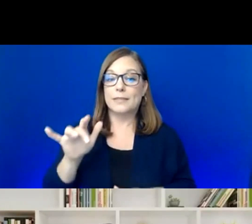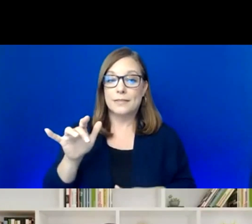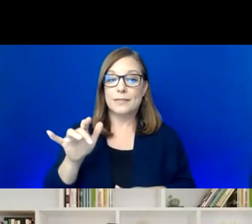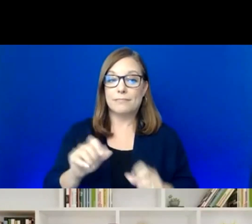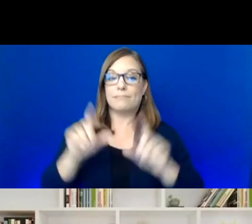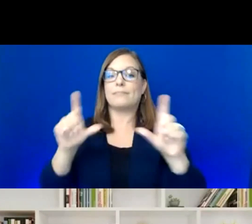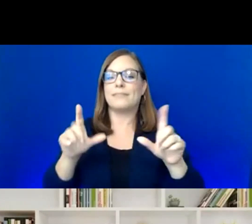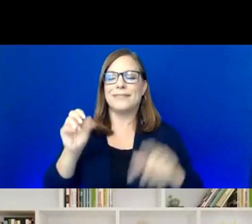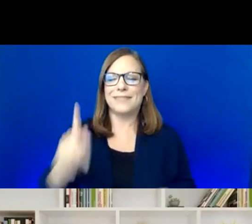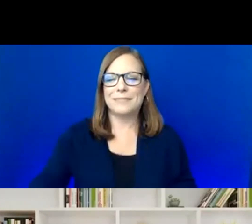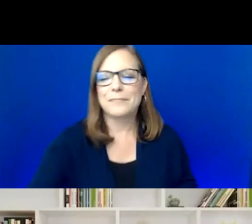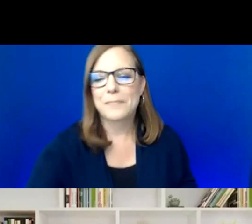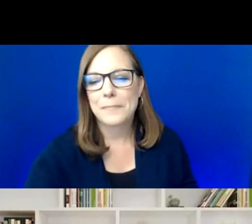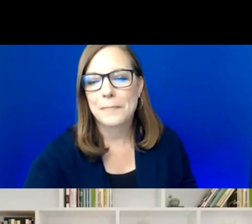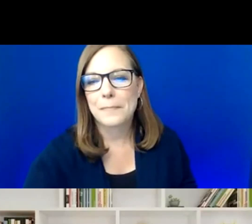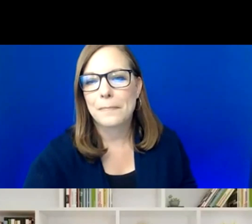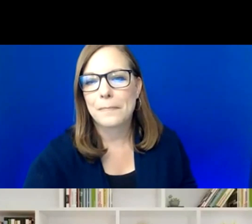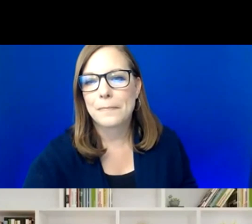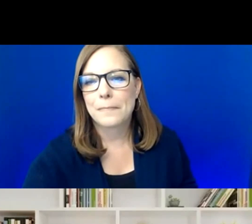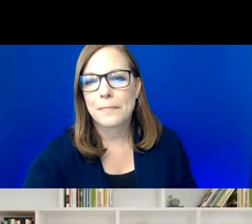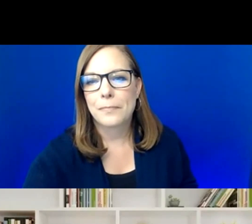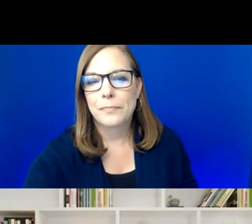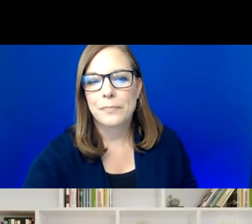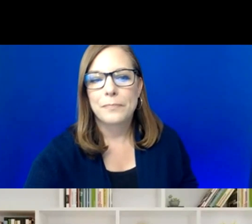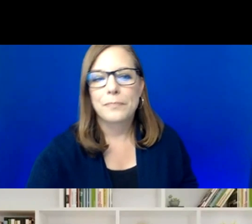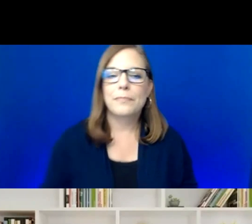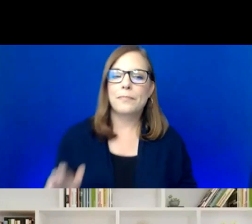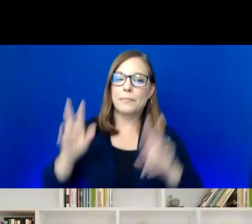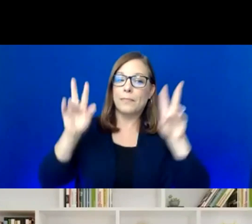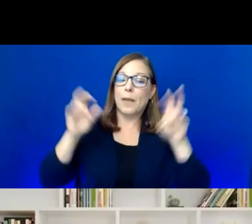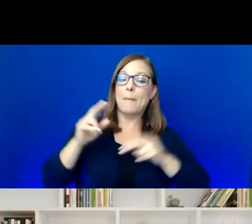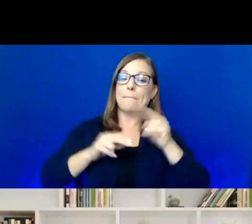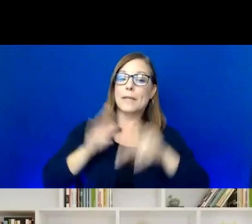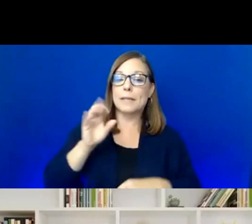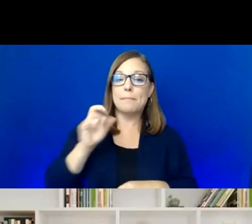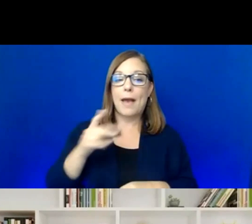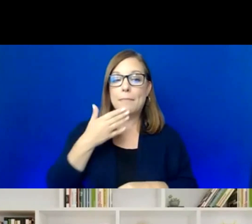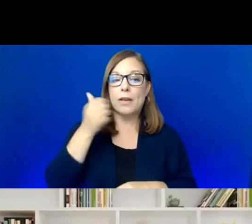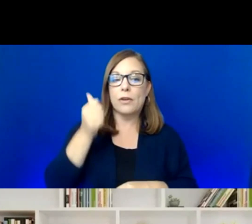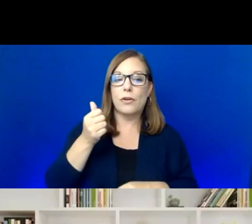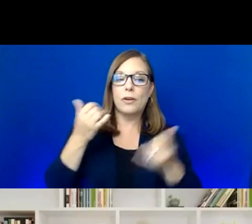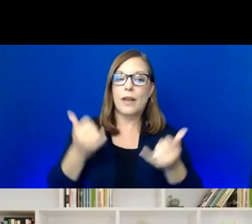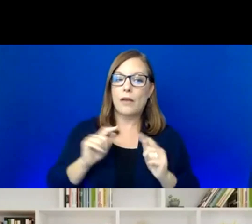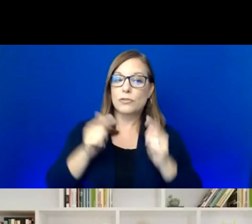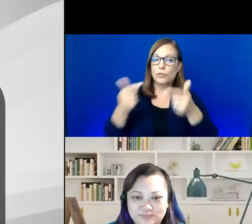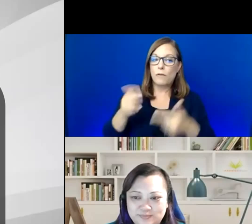go. Building Back Better, and I'll toss it over to Marcy Adelman and Annie Chung.